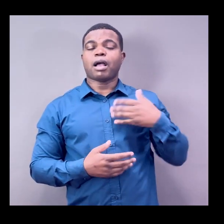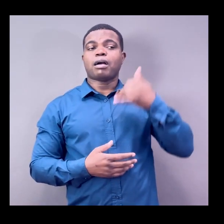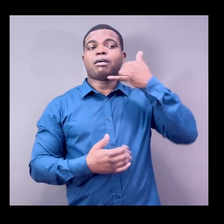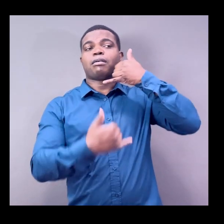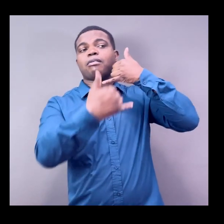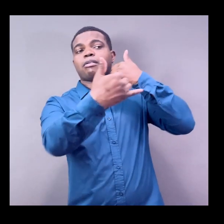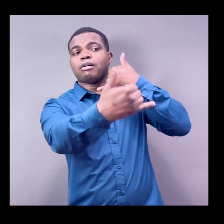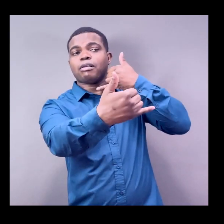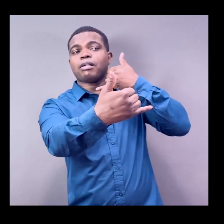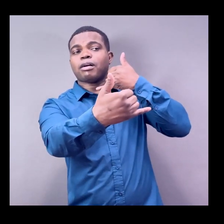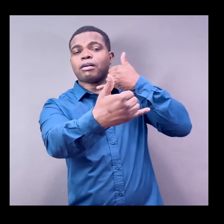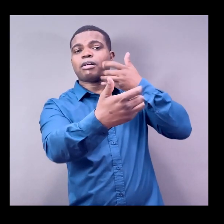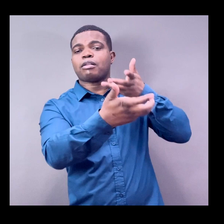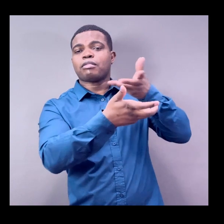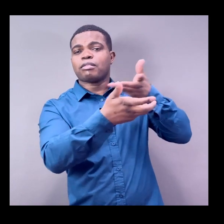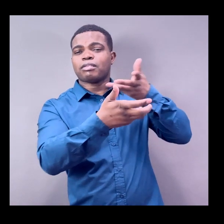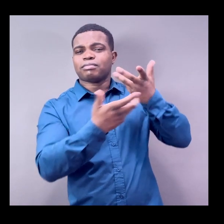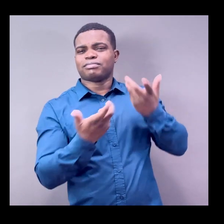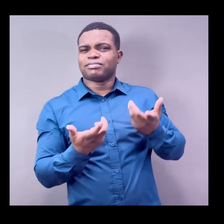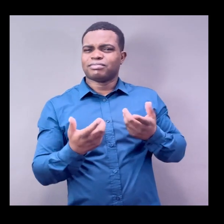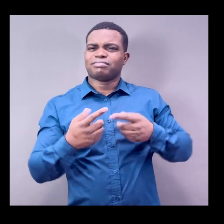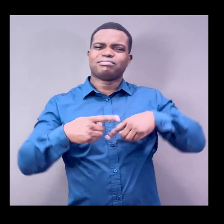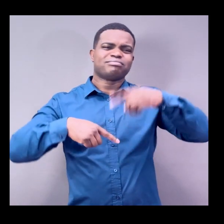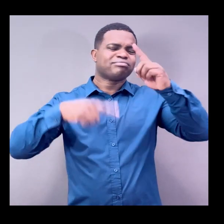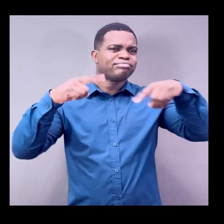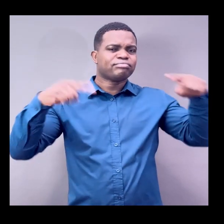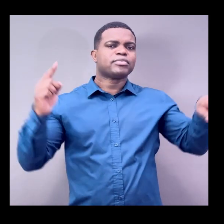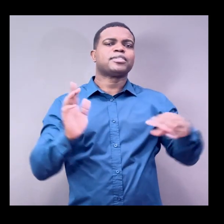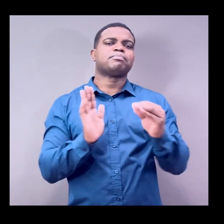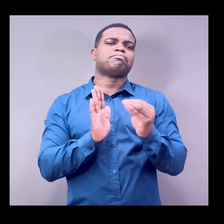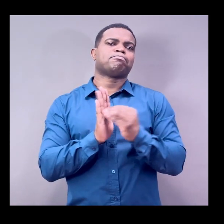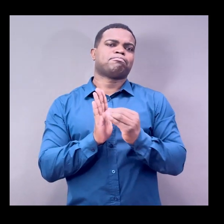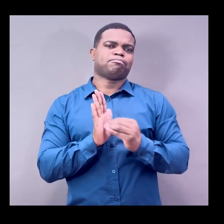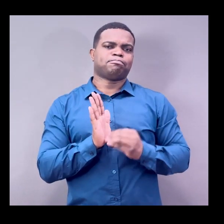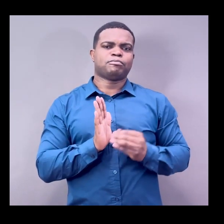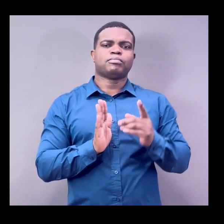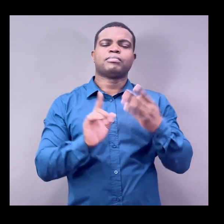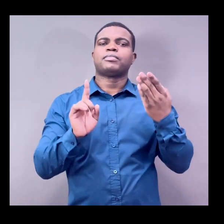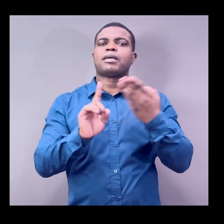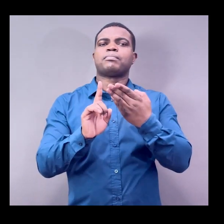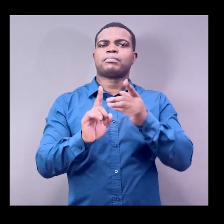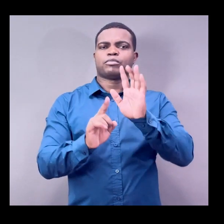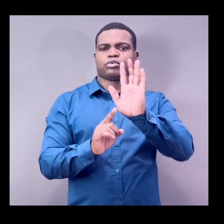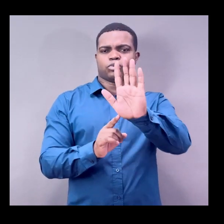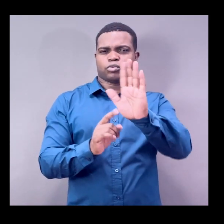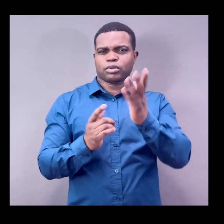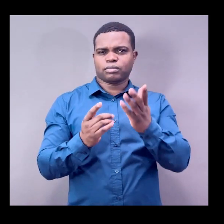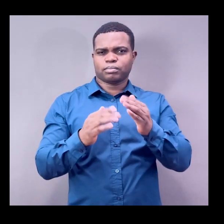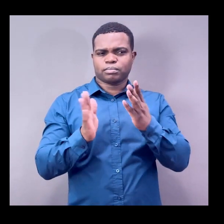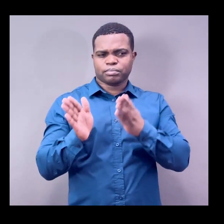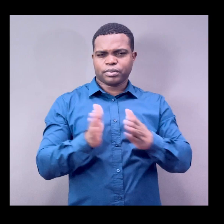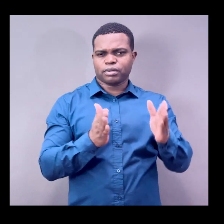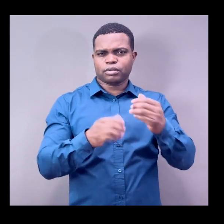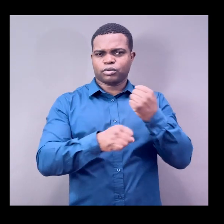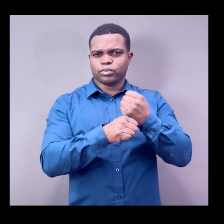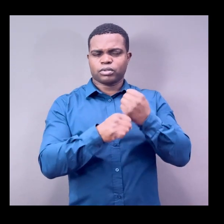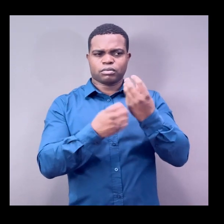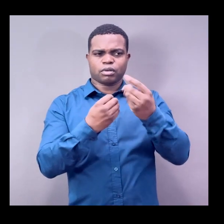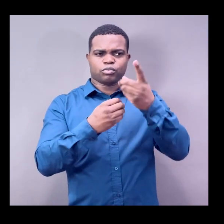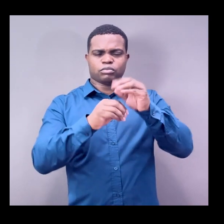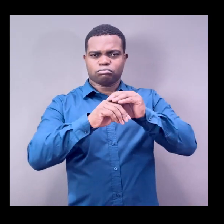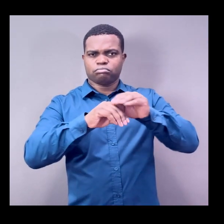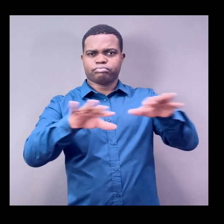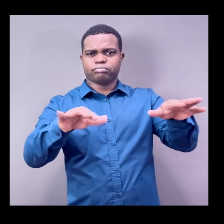call, here you are going to be talking about it, as well as the means of disseminating your